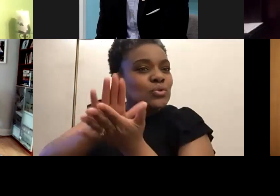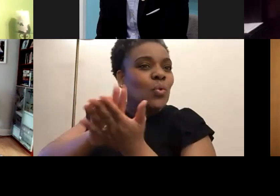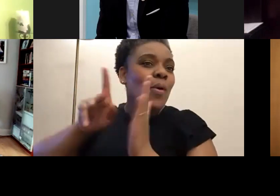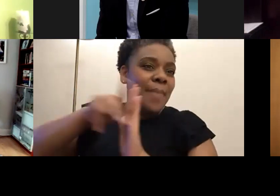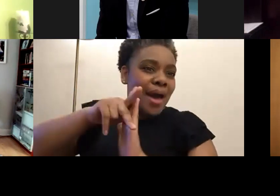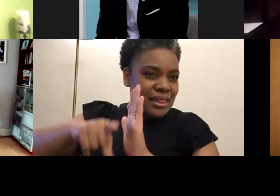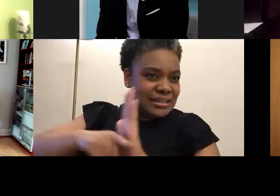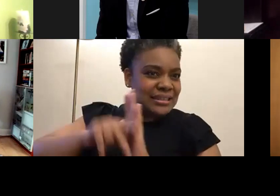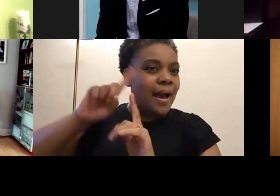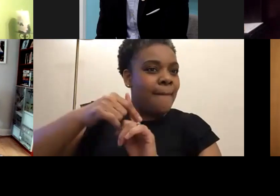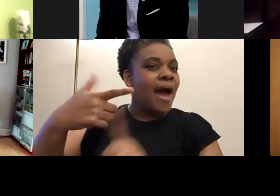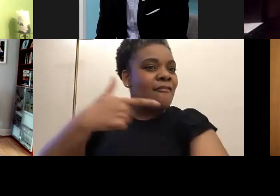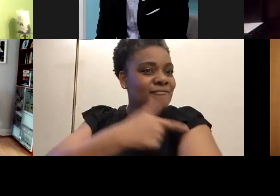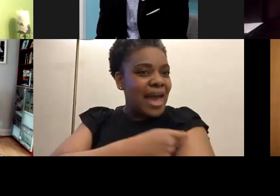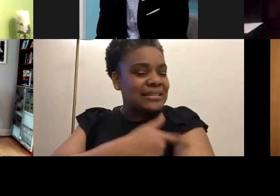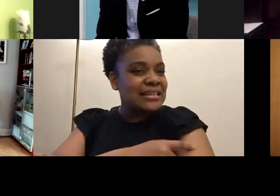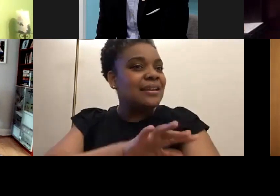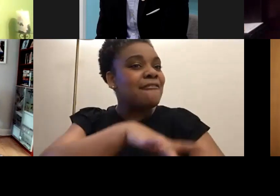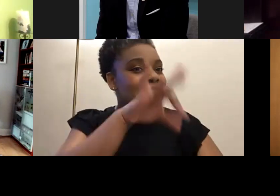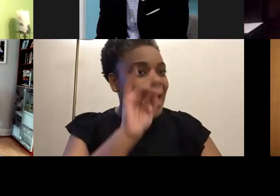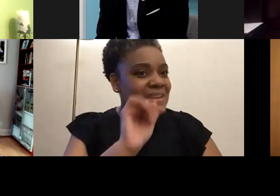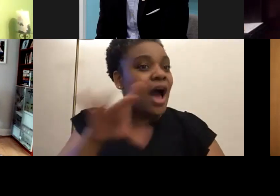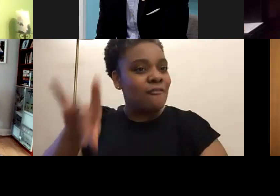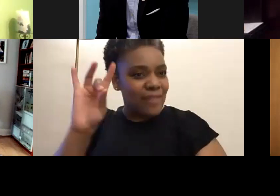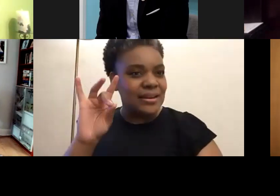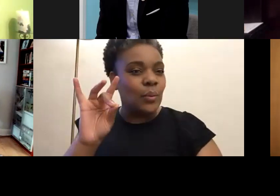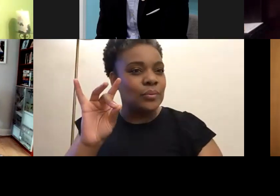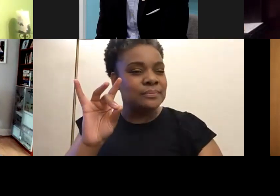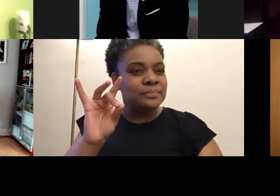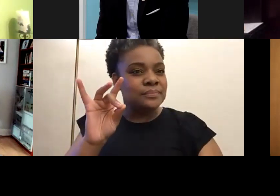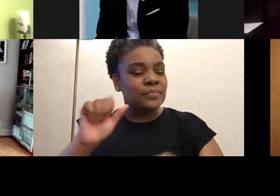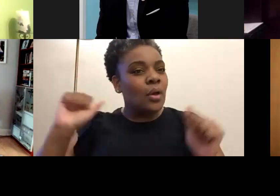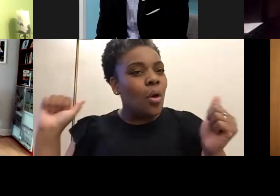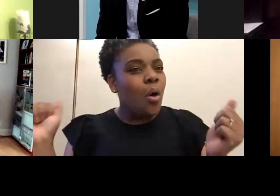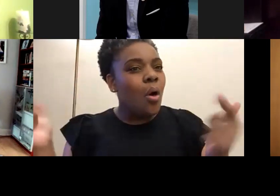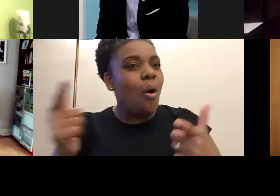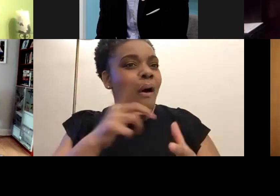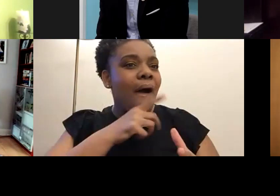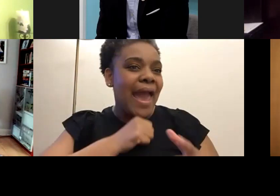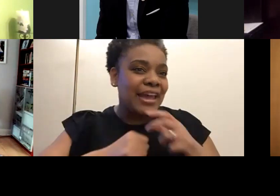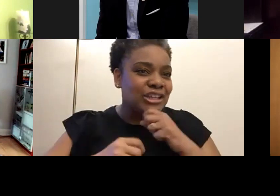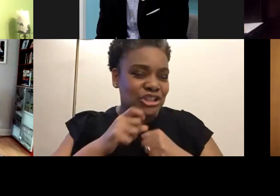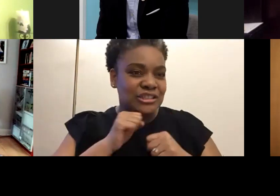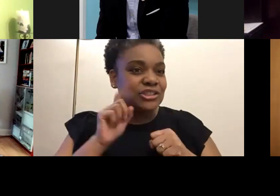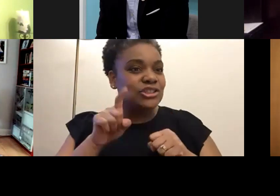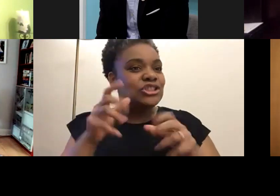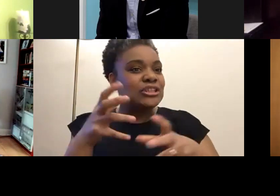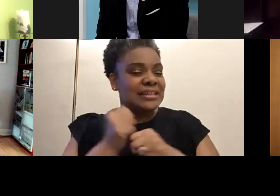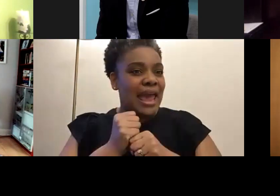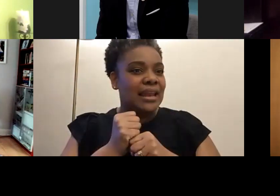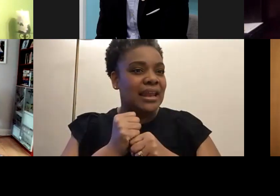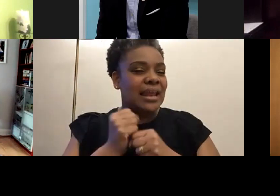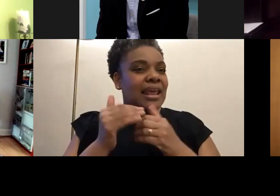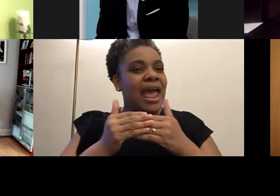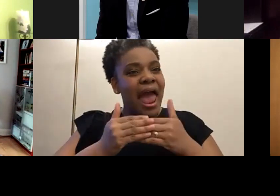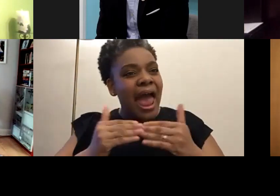vaccine, and prepare yourself. The other thing I always emphasize that everyone of every age should do is to get an advanced care plan. People always ask me